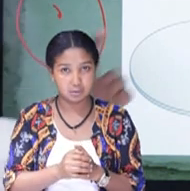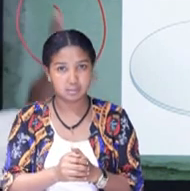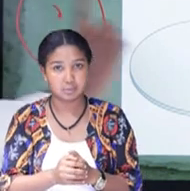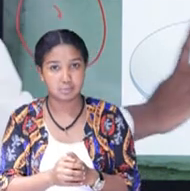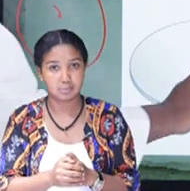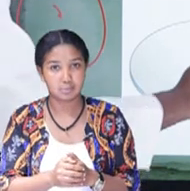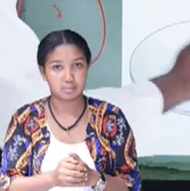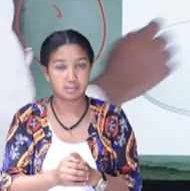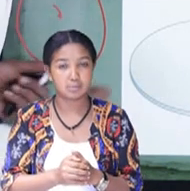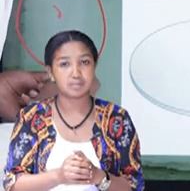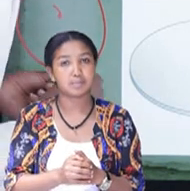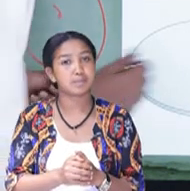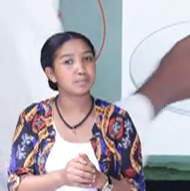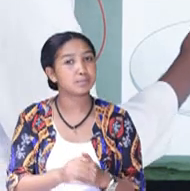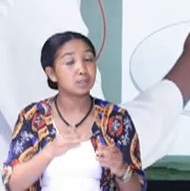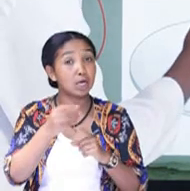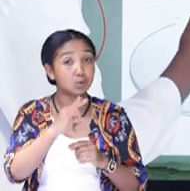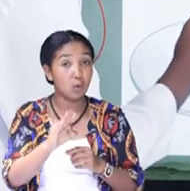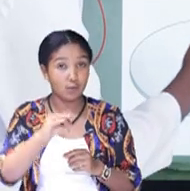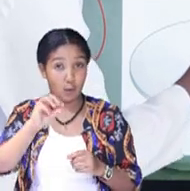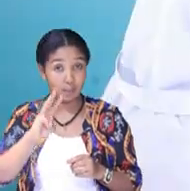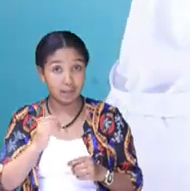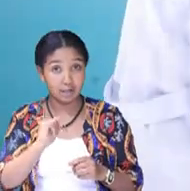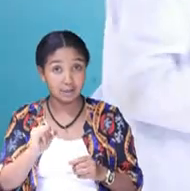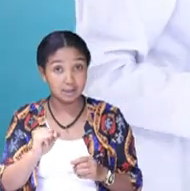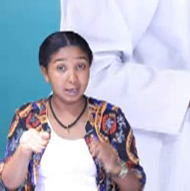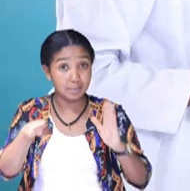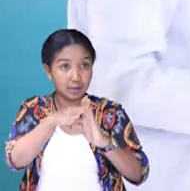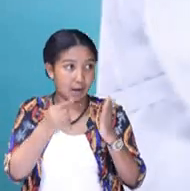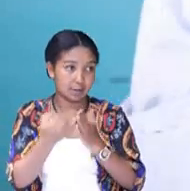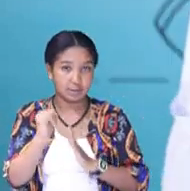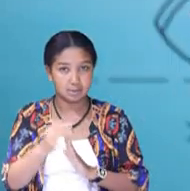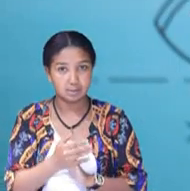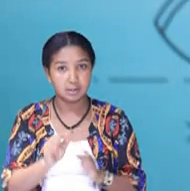and along that axis of rotation, the direction of omega is represented like